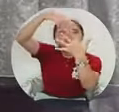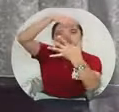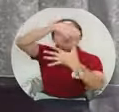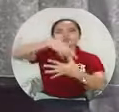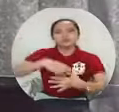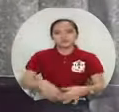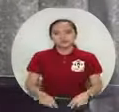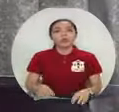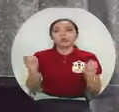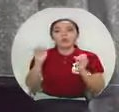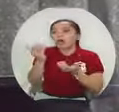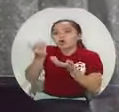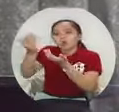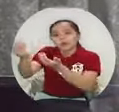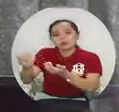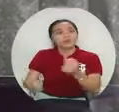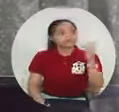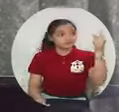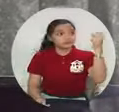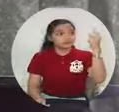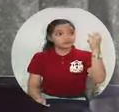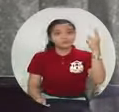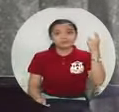nga iya ginluyagan.